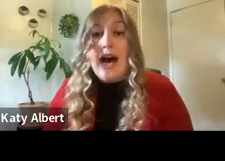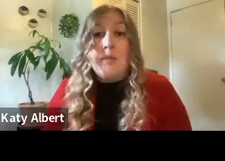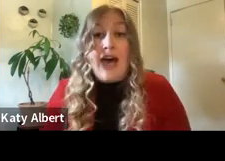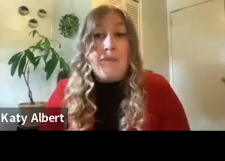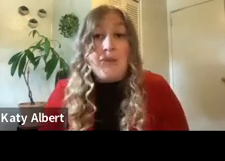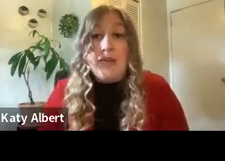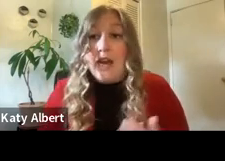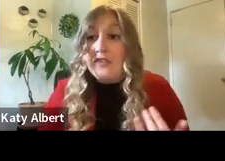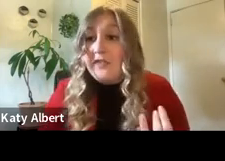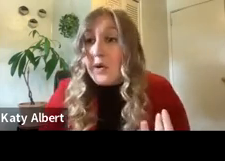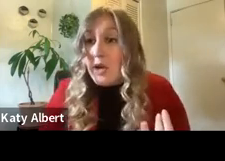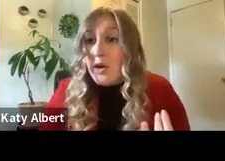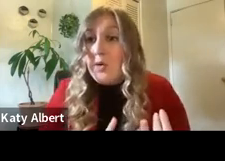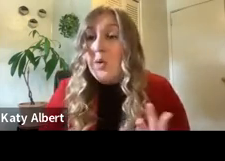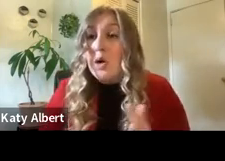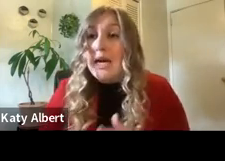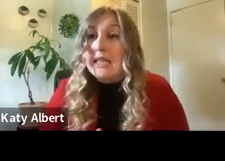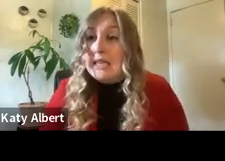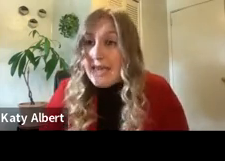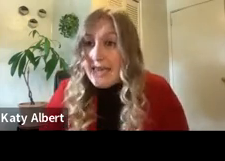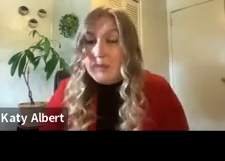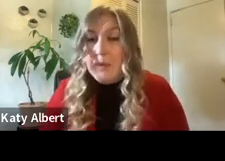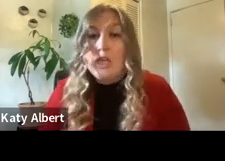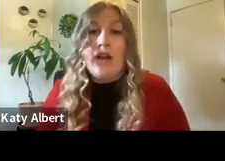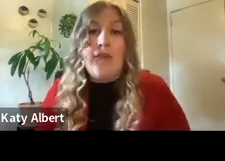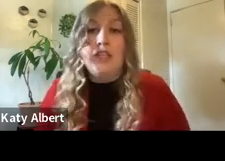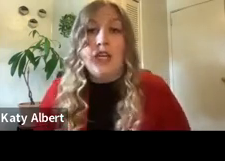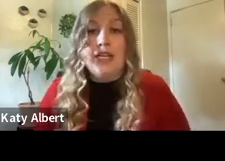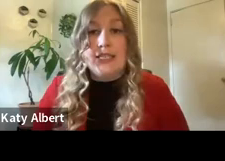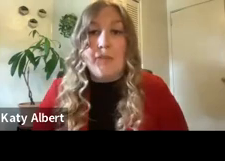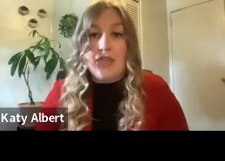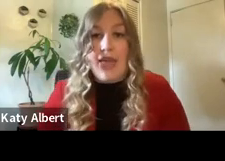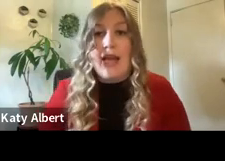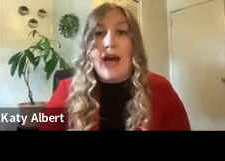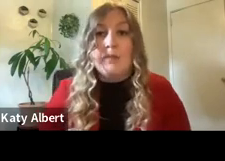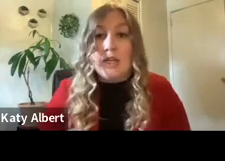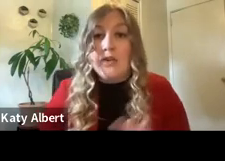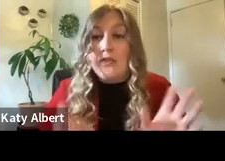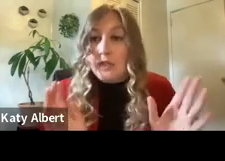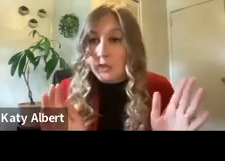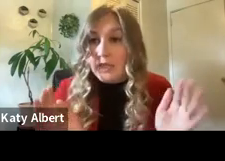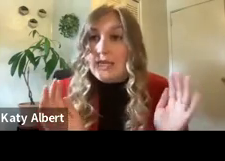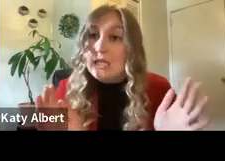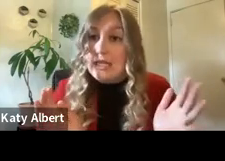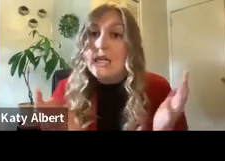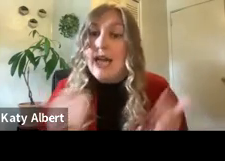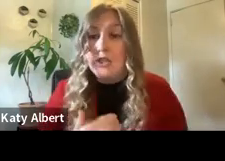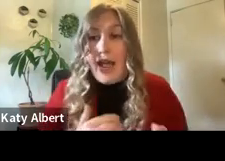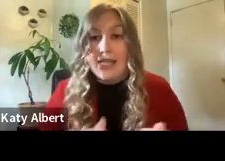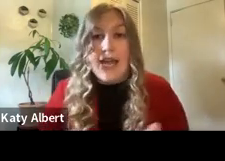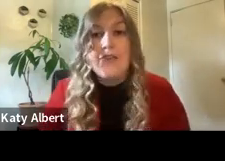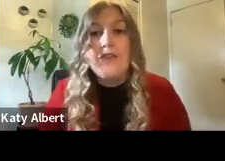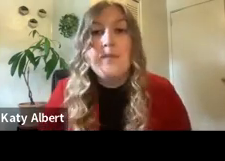visual. That may be a photo or a link, but you want to make sure it's something, visually clear